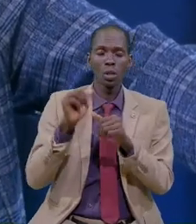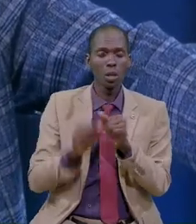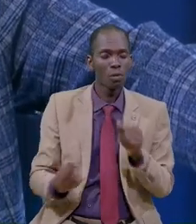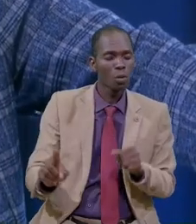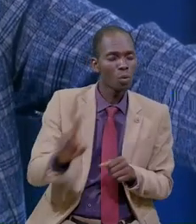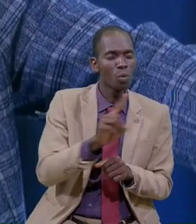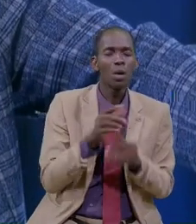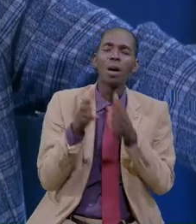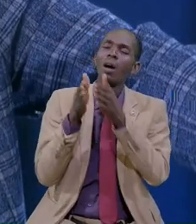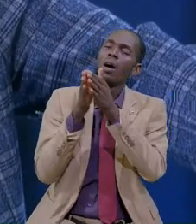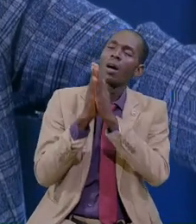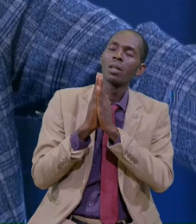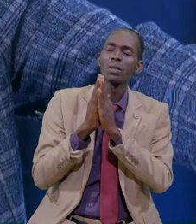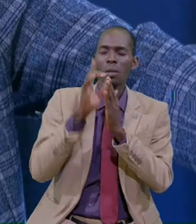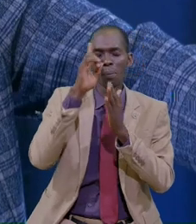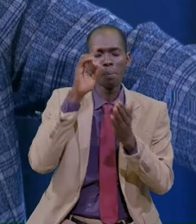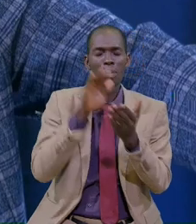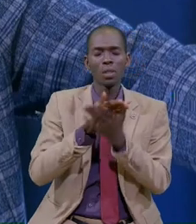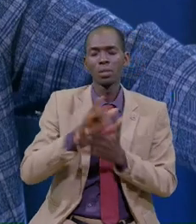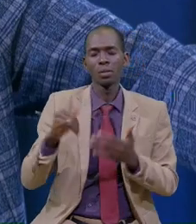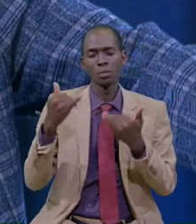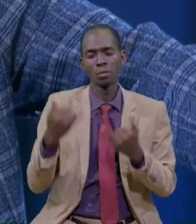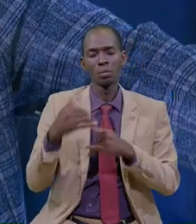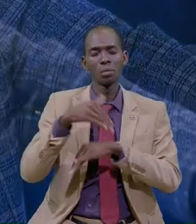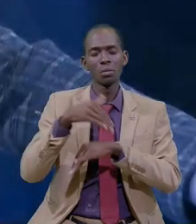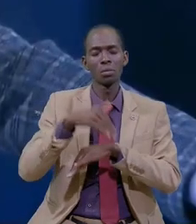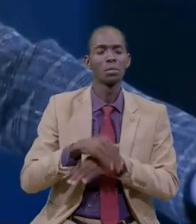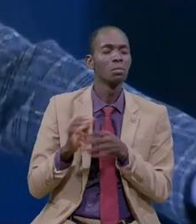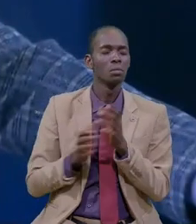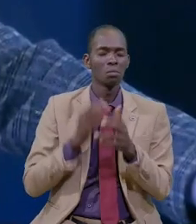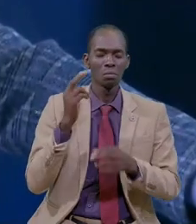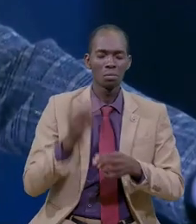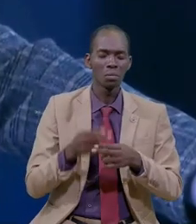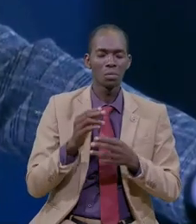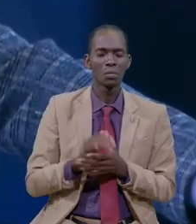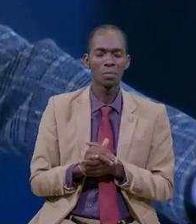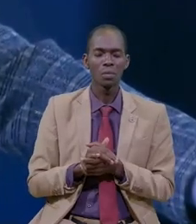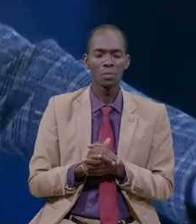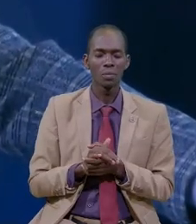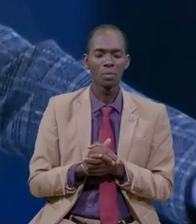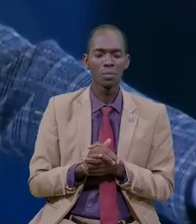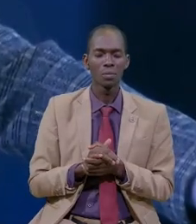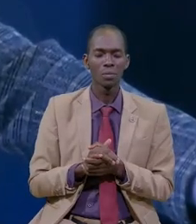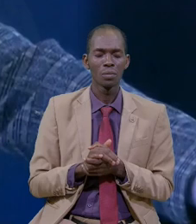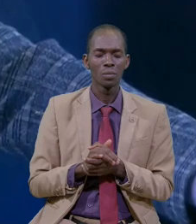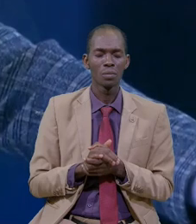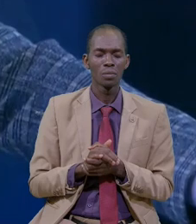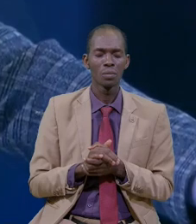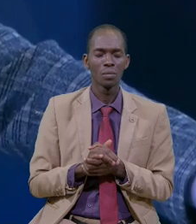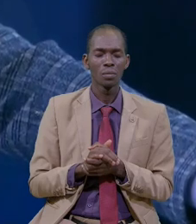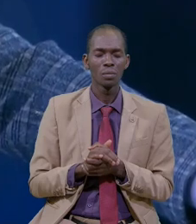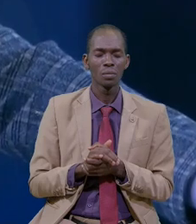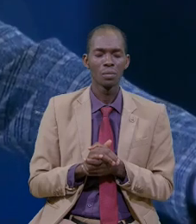ce salut est parvenu à tous ceux qui demandent et qui croit ce soir.